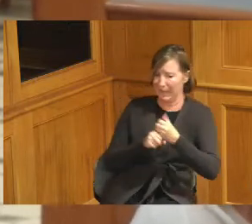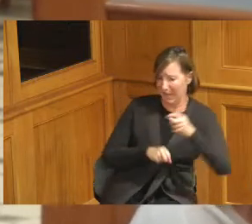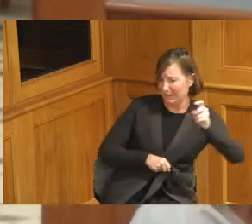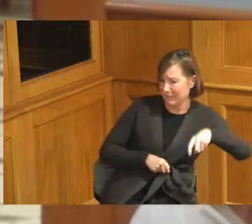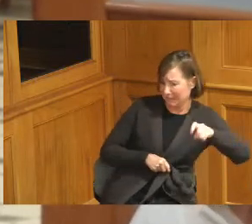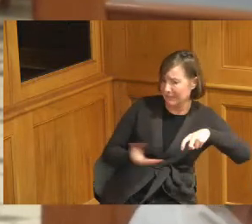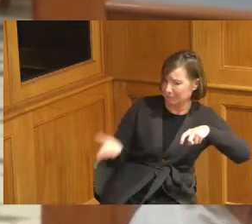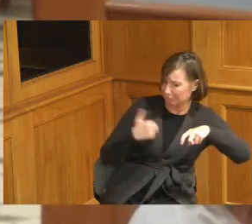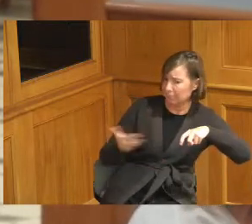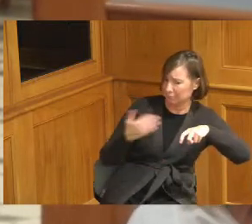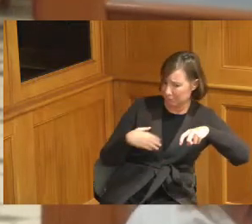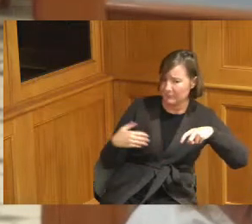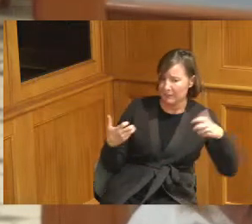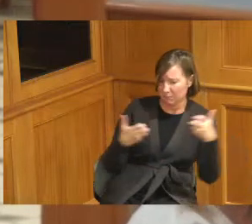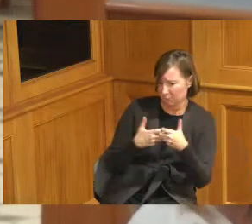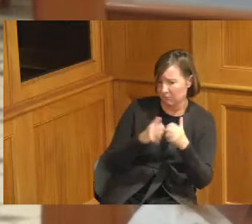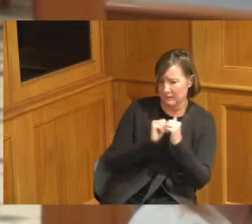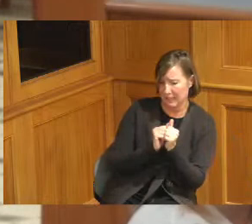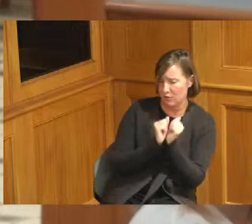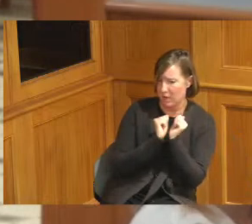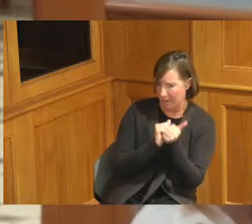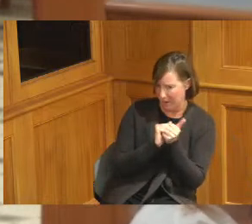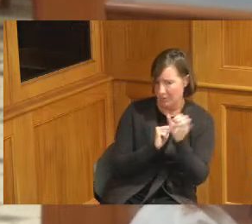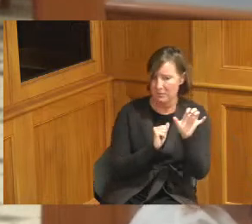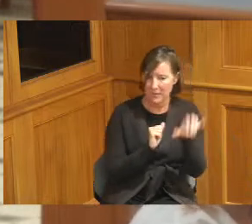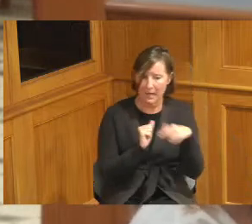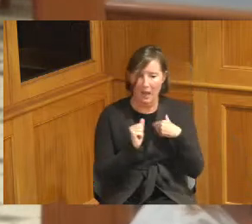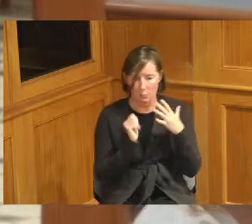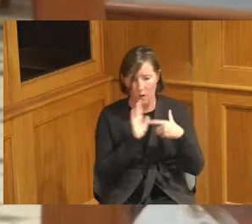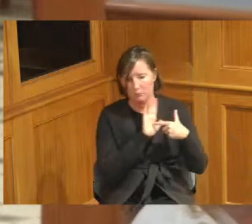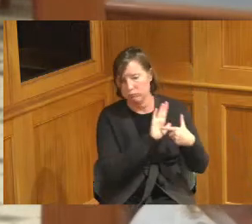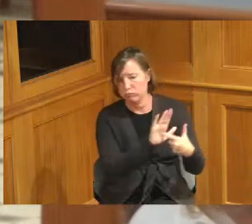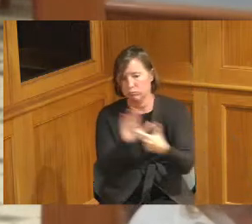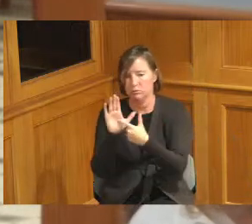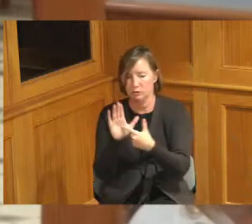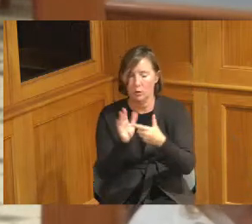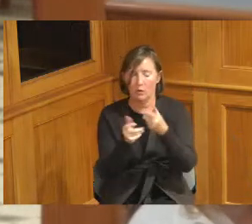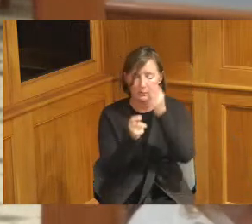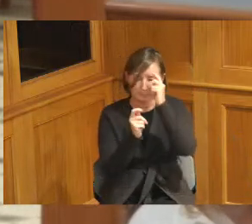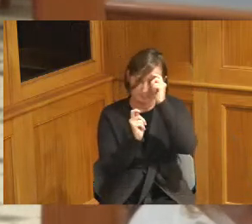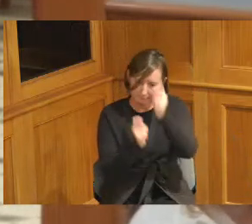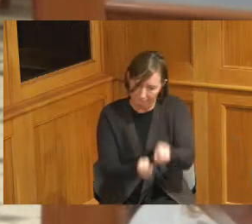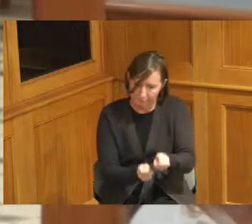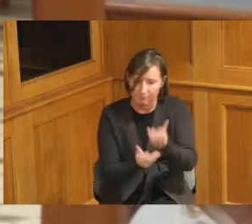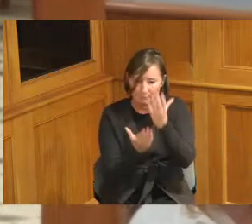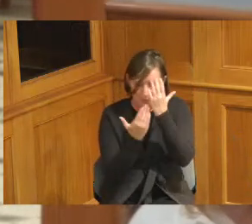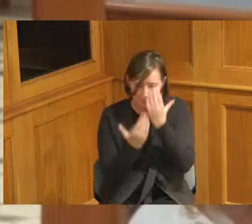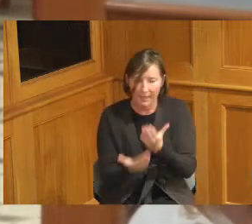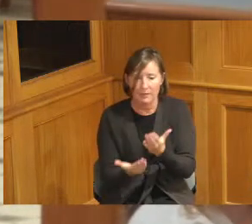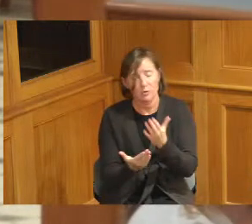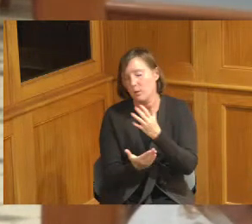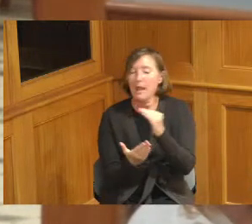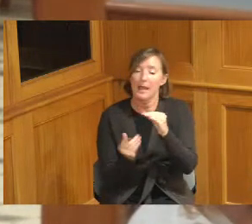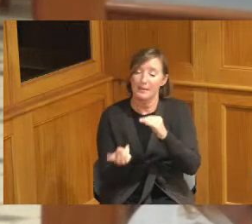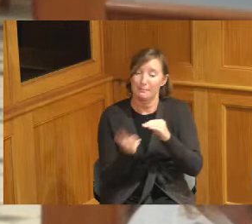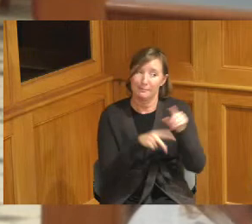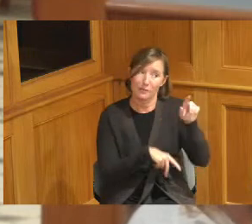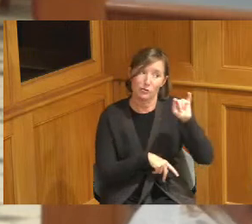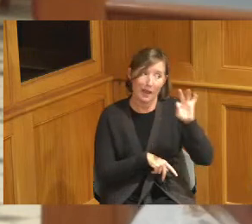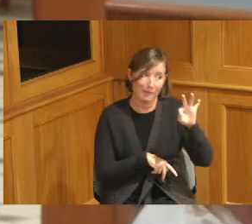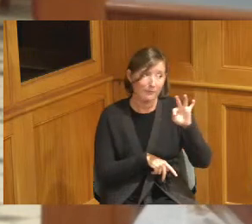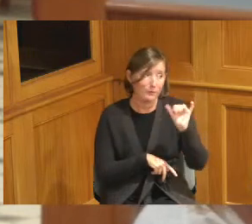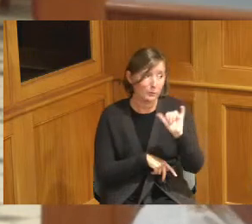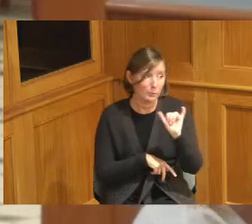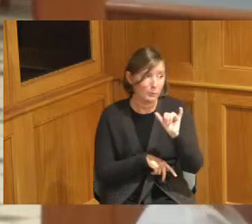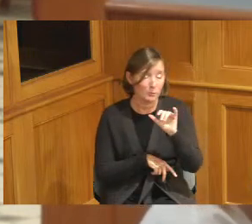do we come together? So I wanted to really acknowledge you and thank you. And I also wanted to thank Jeff